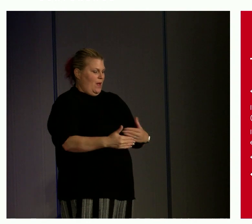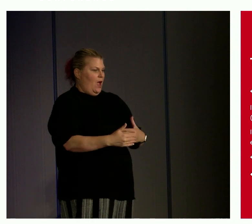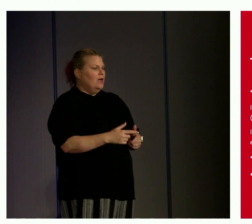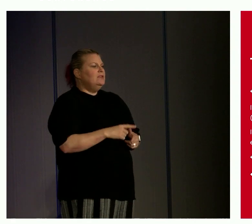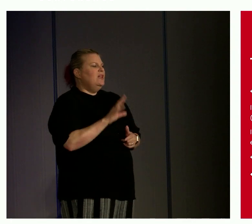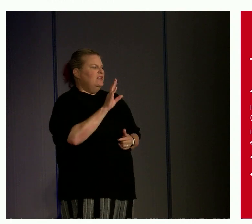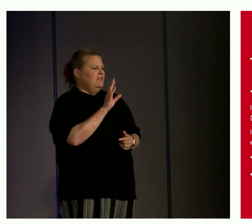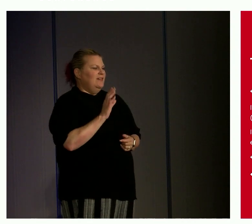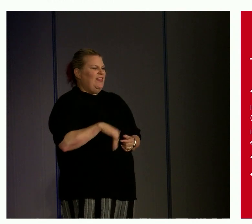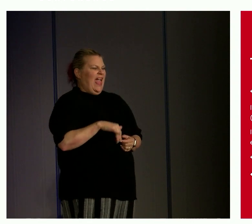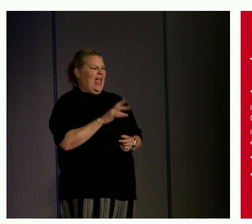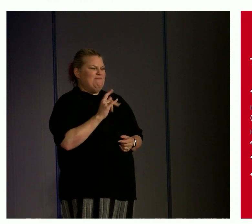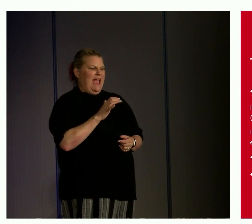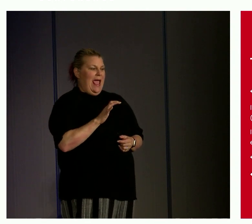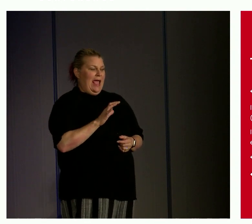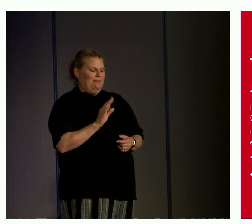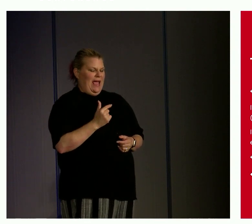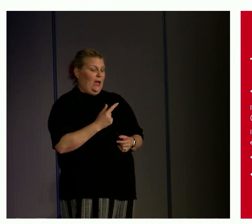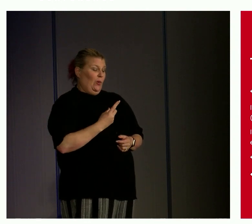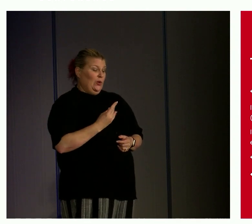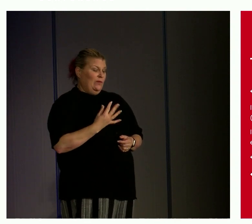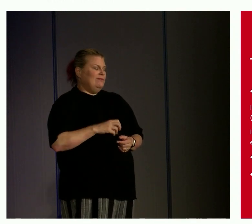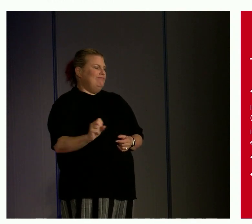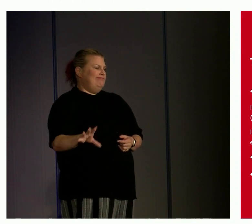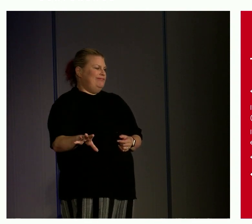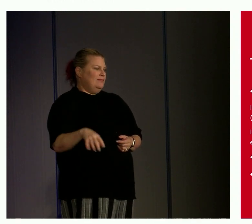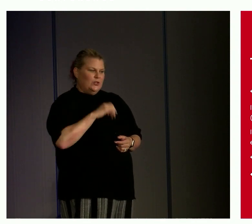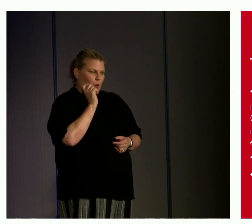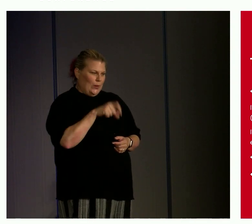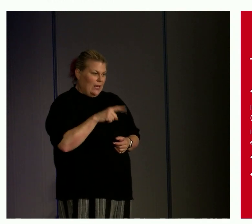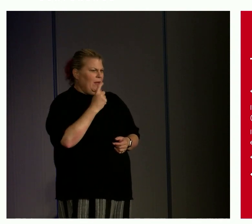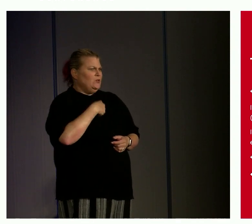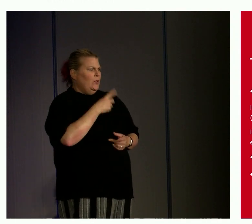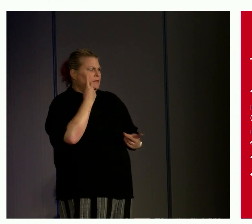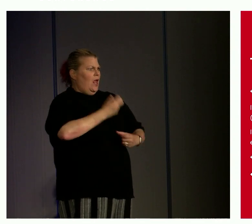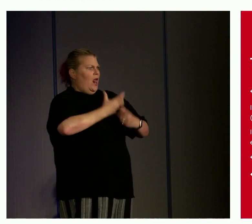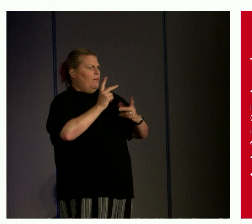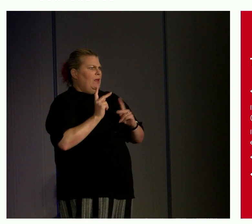throw the bags away. I say that because we have seen a